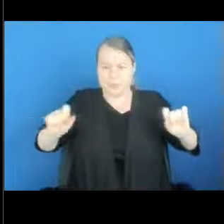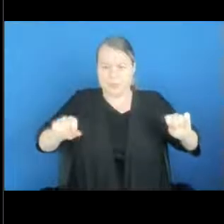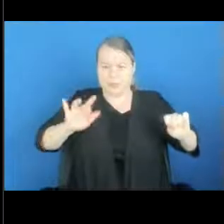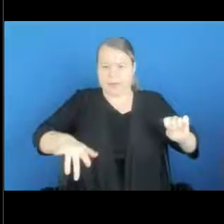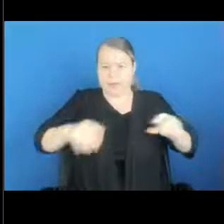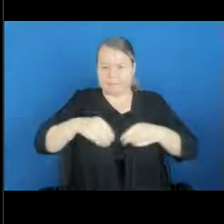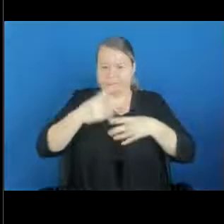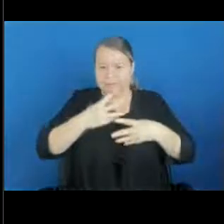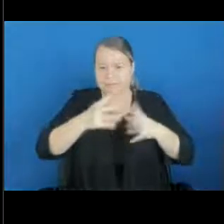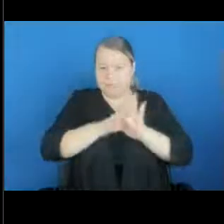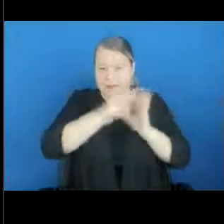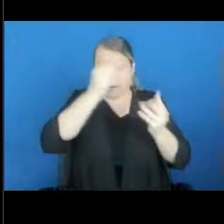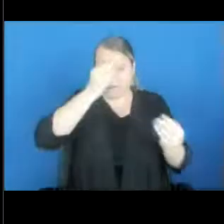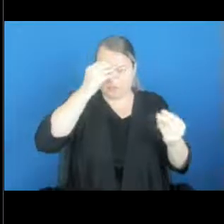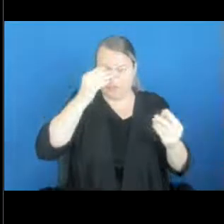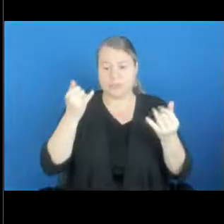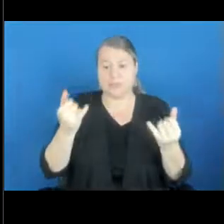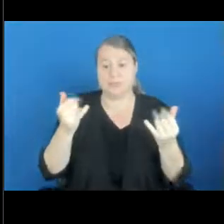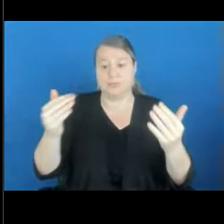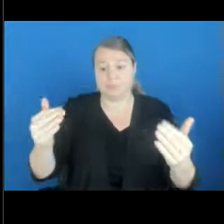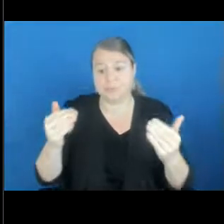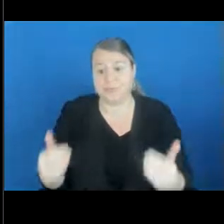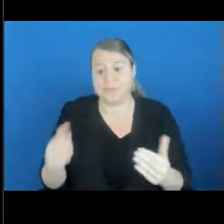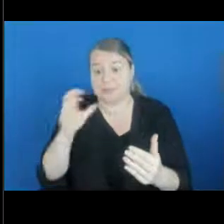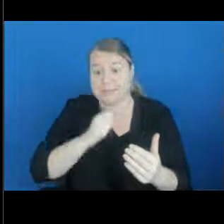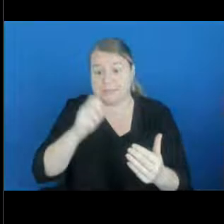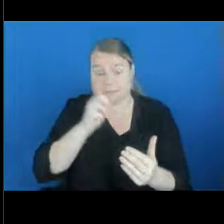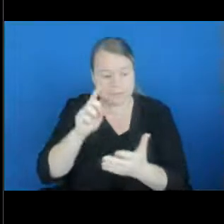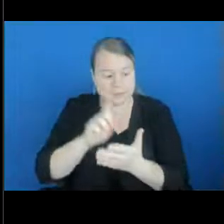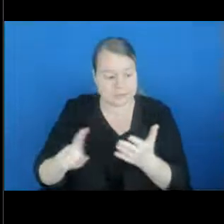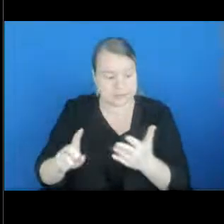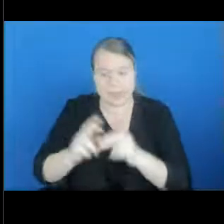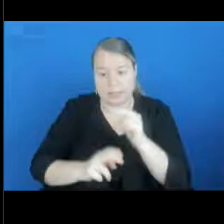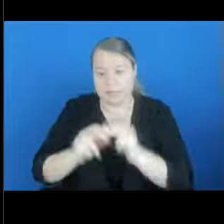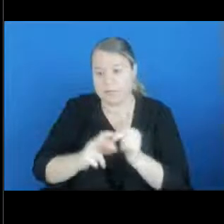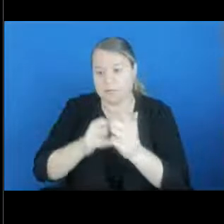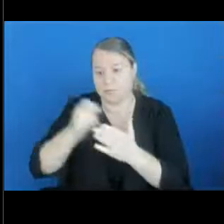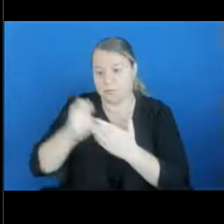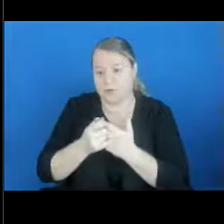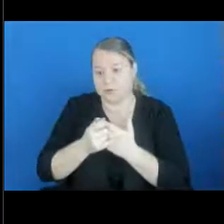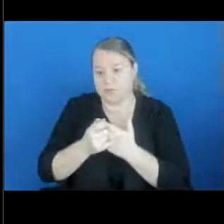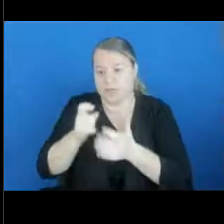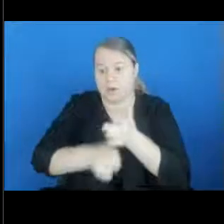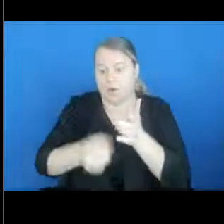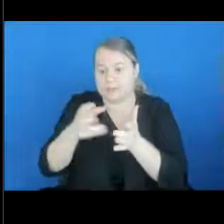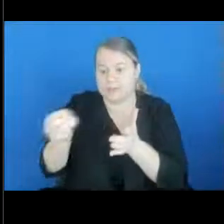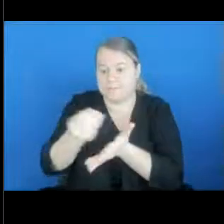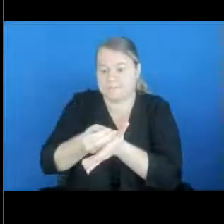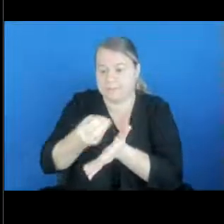Next, we move on to the estimate of the design build project and cost and funding.